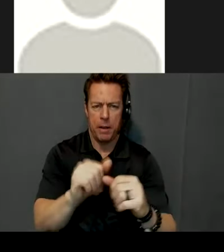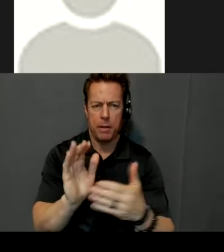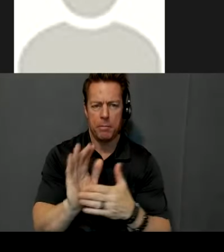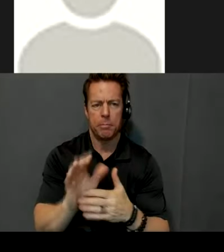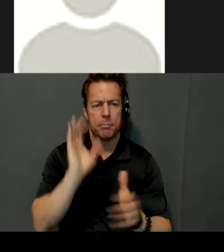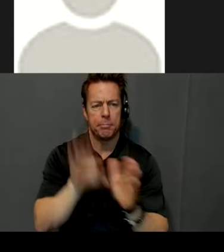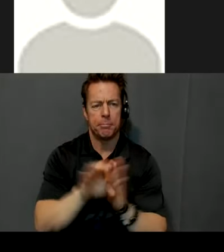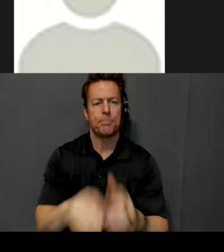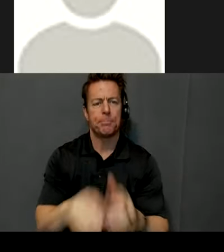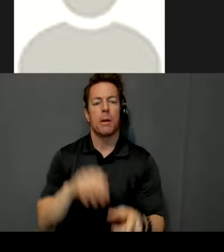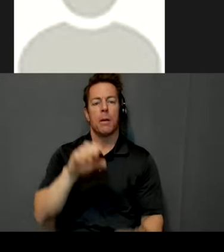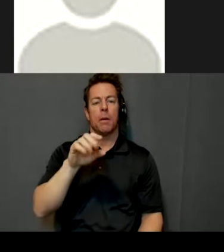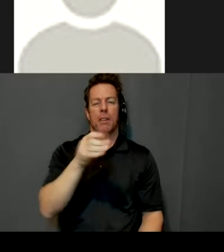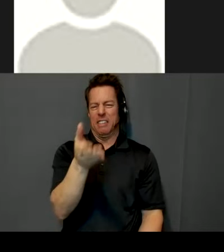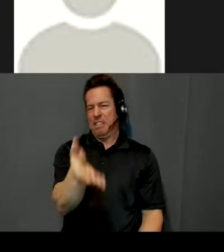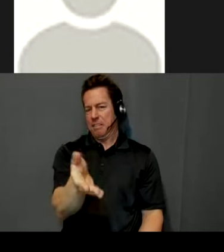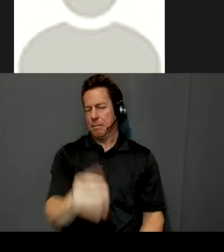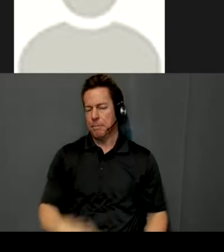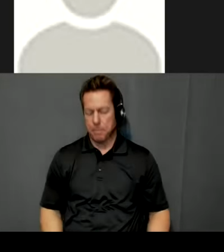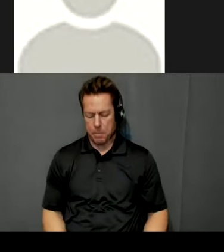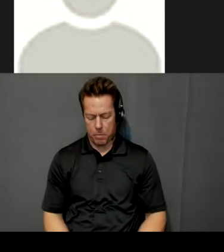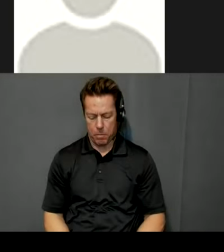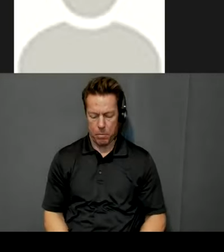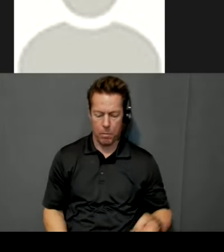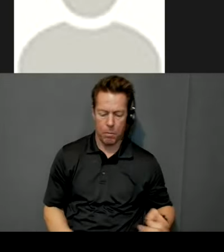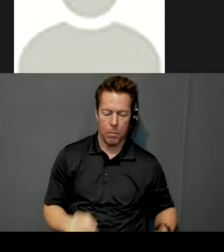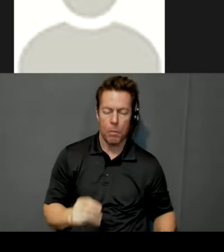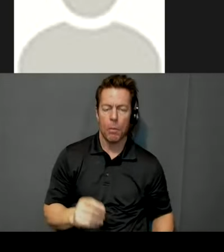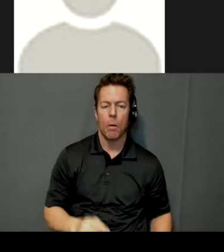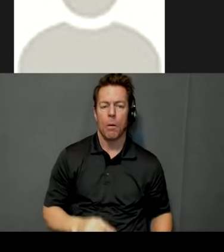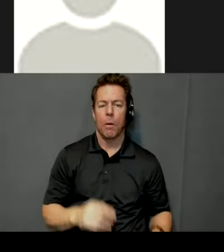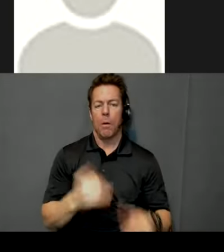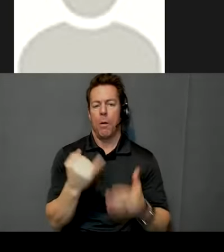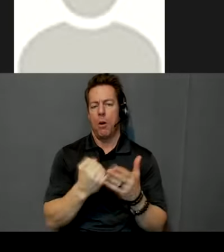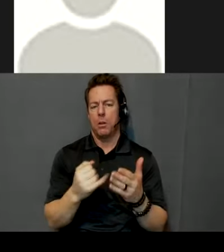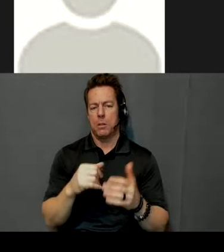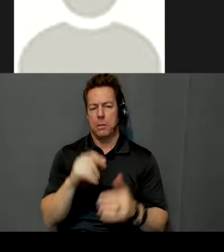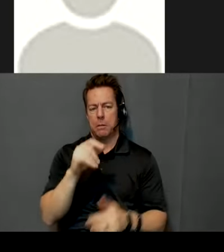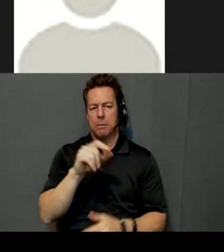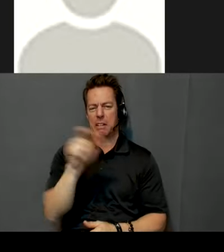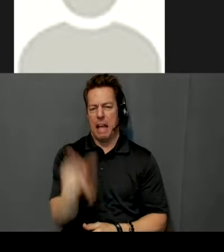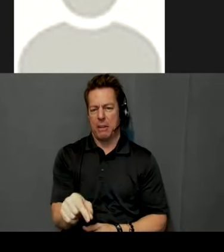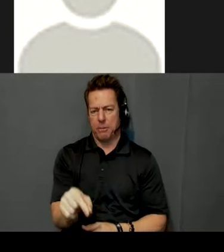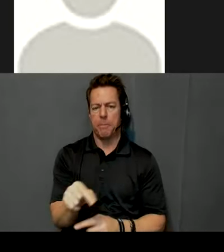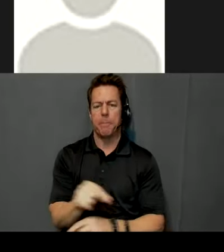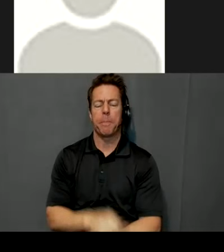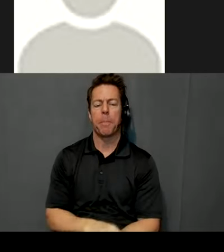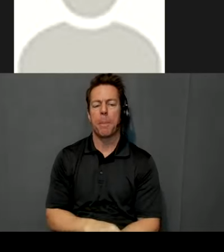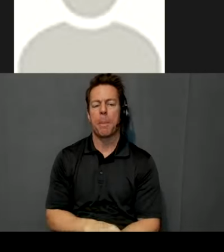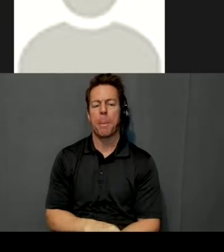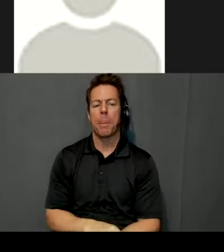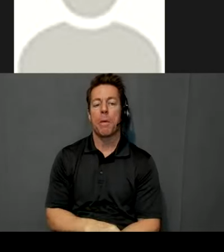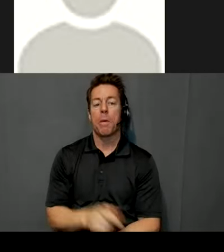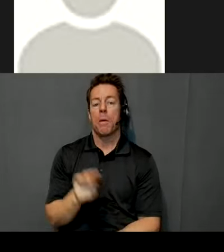De Chirico is an Italian artist. He was born in Greece in 1888. I read that De